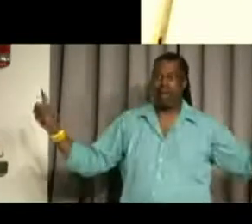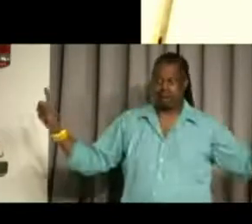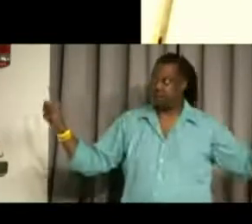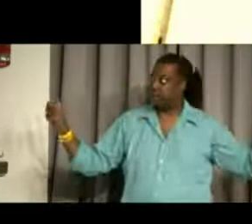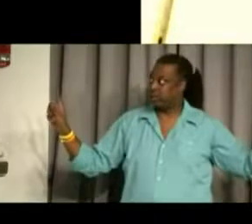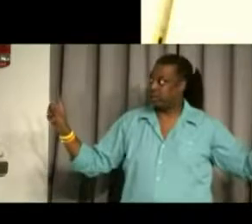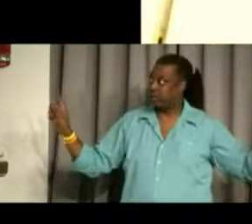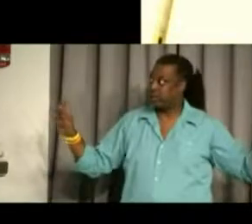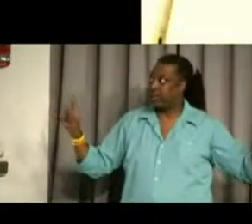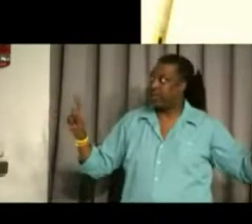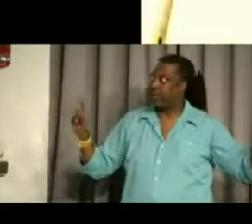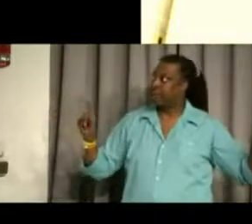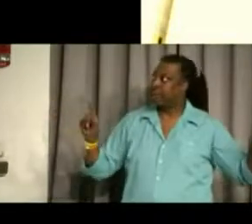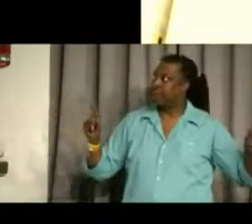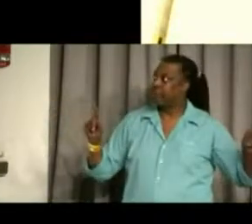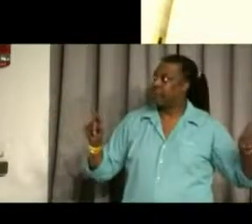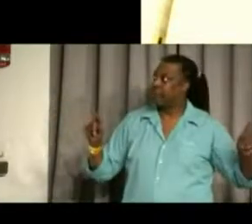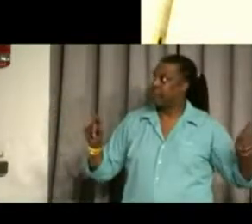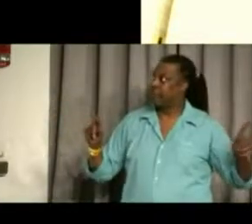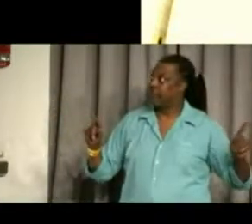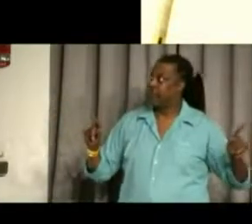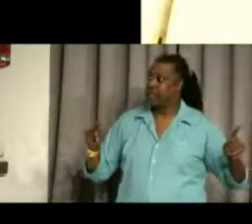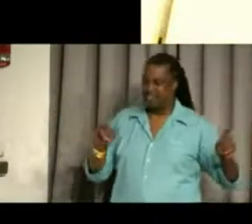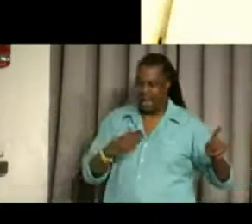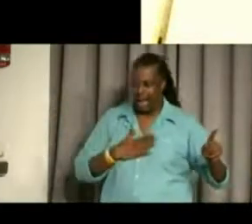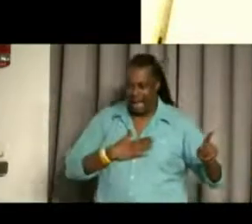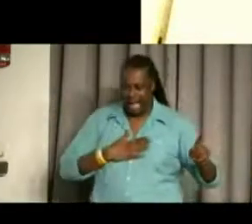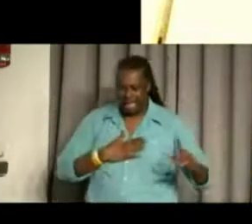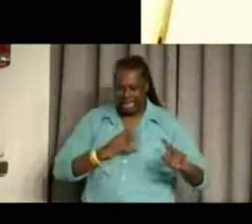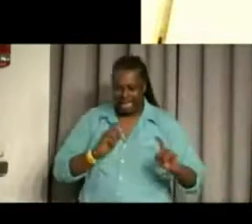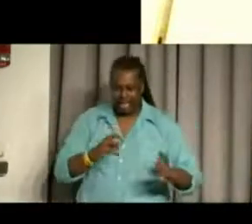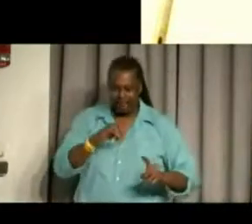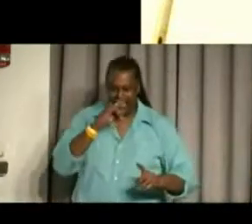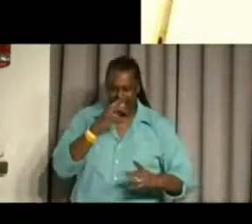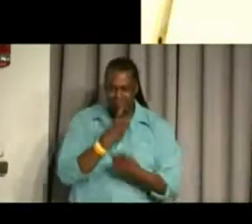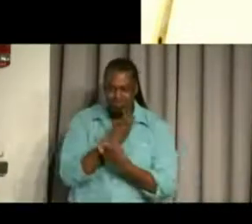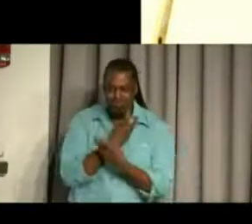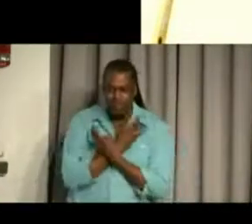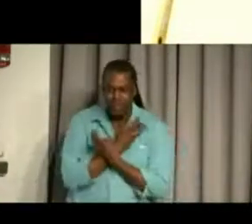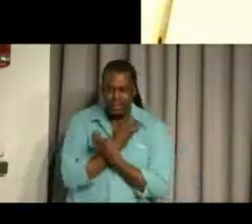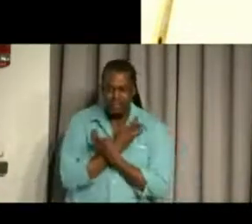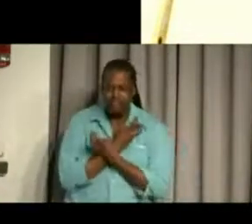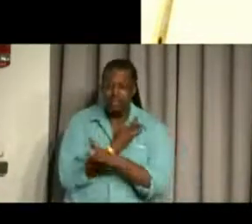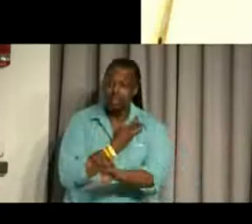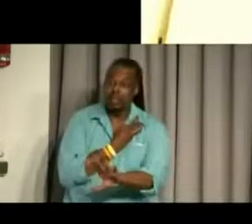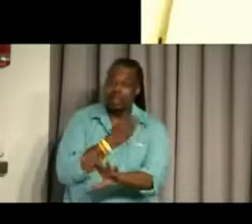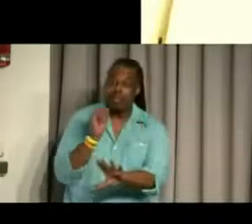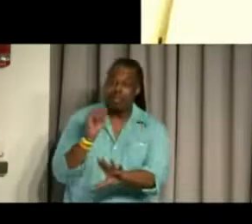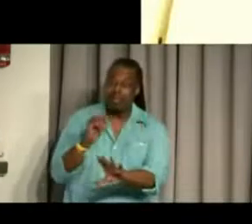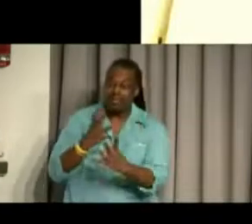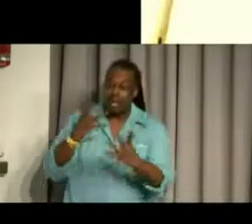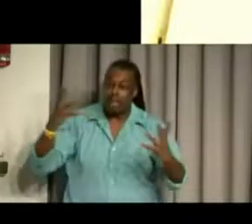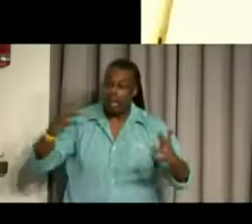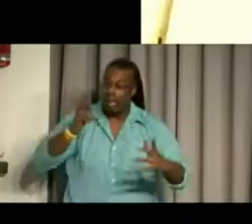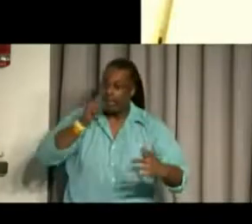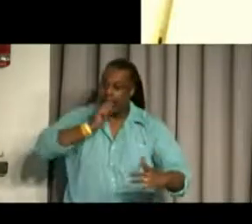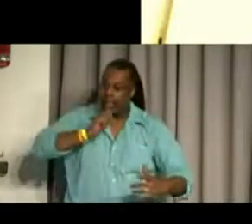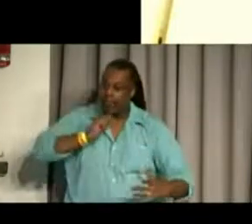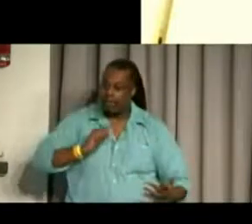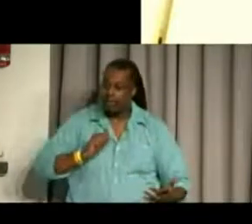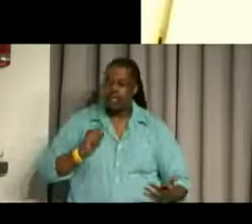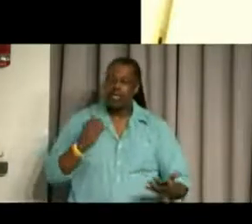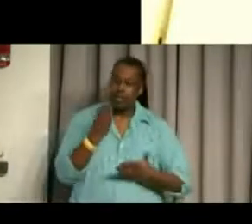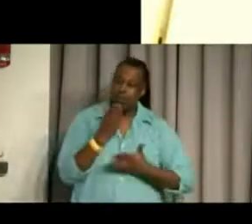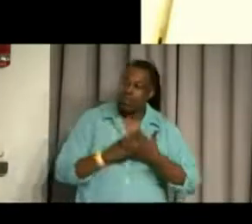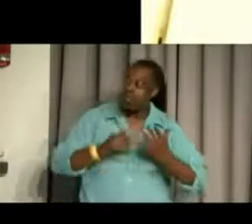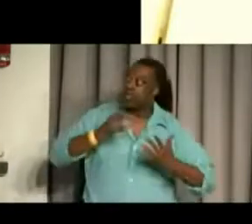I poisoned my kids, like that's a whole lot, like there were